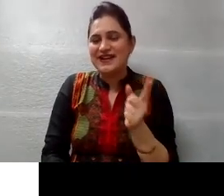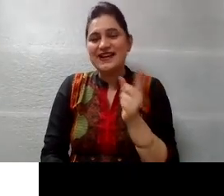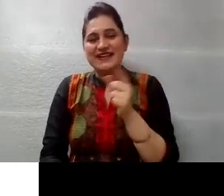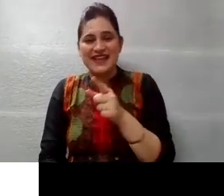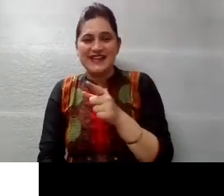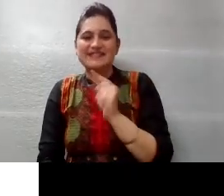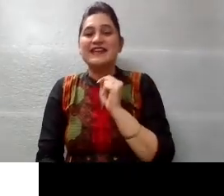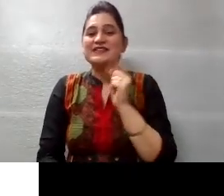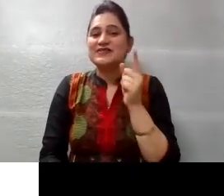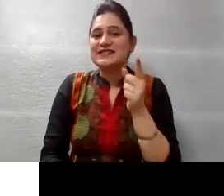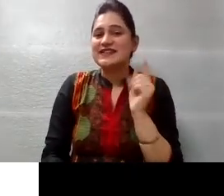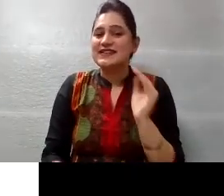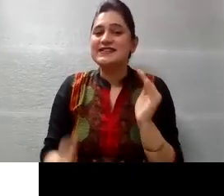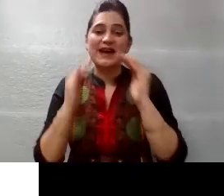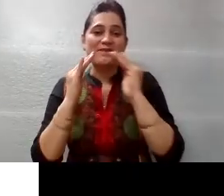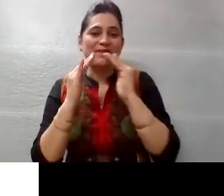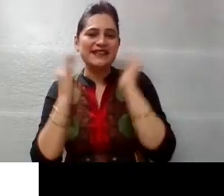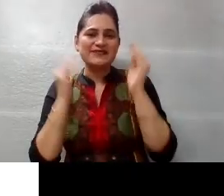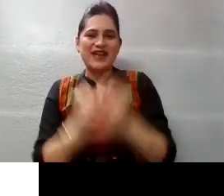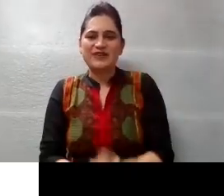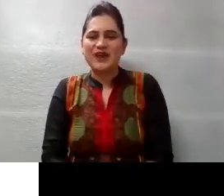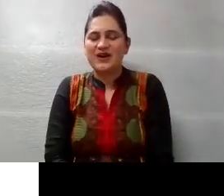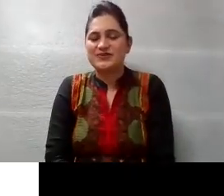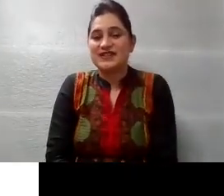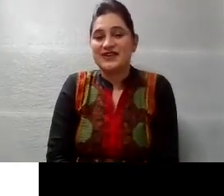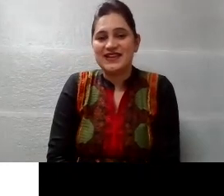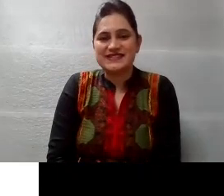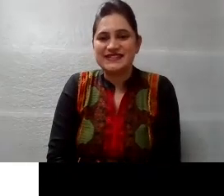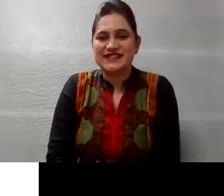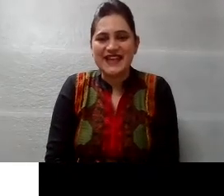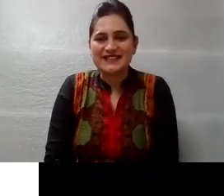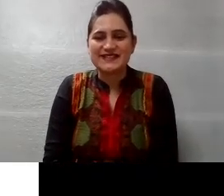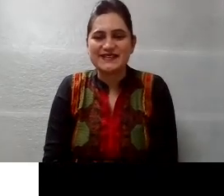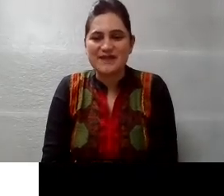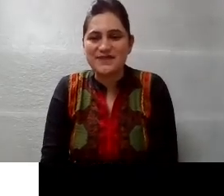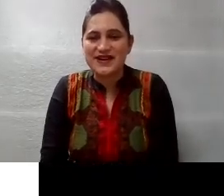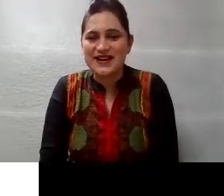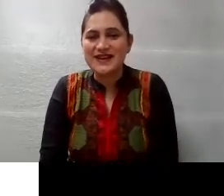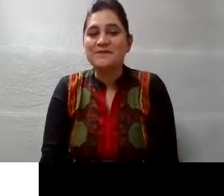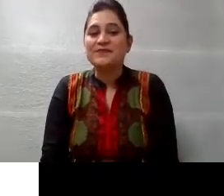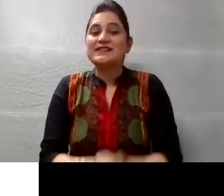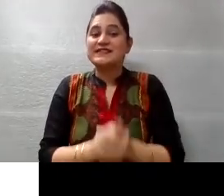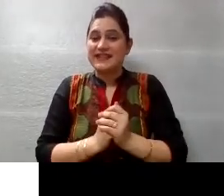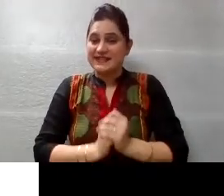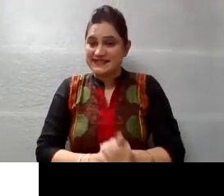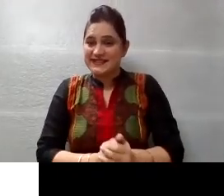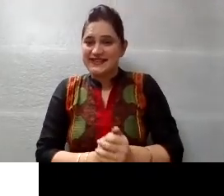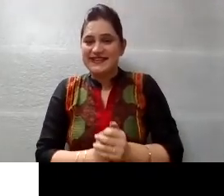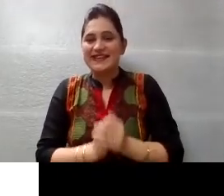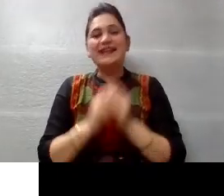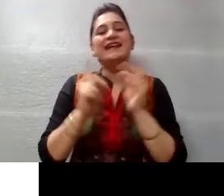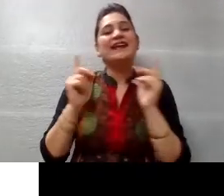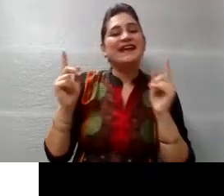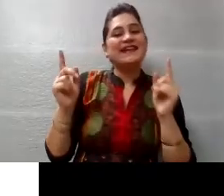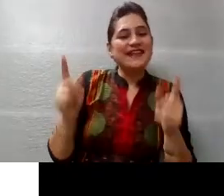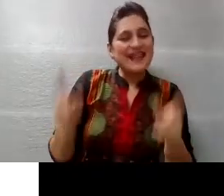number. Yes. So this is a place value house. Now let's see the next number. 60.